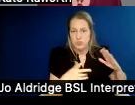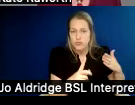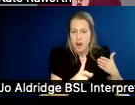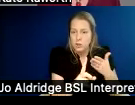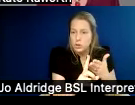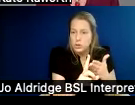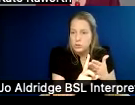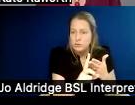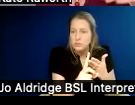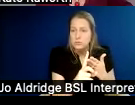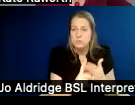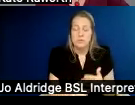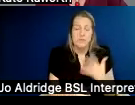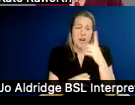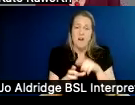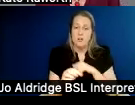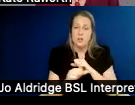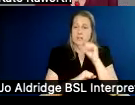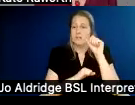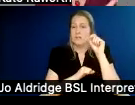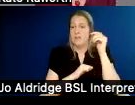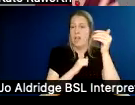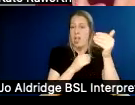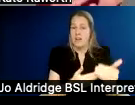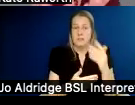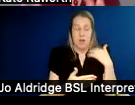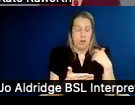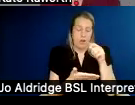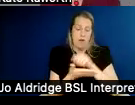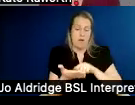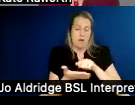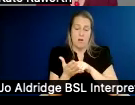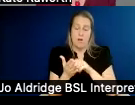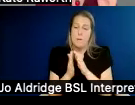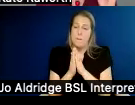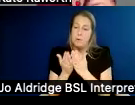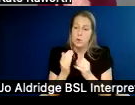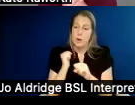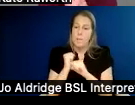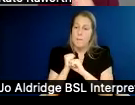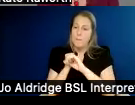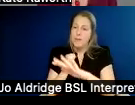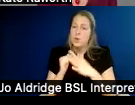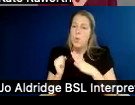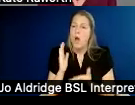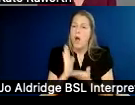in 2017, when I was publishing the book Doughnut Economics, to do an updated version of the donut. So let's have a look at